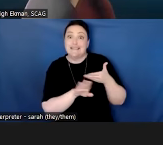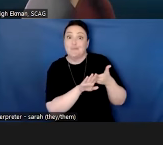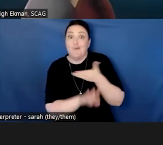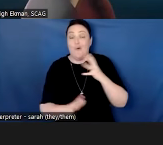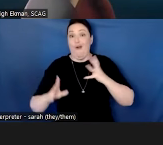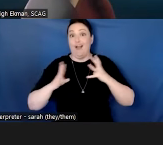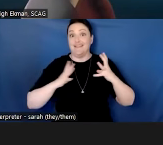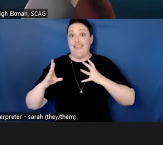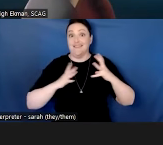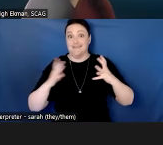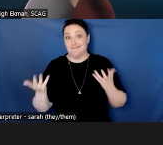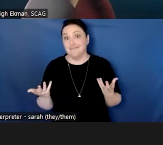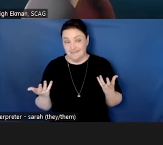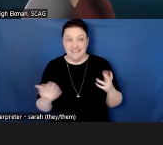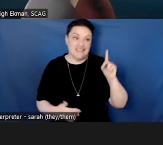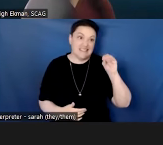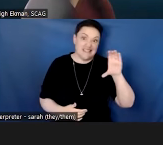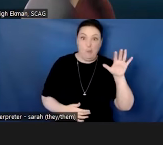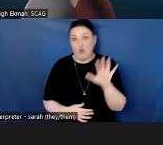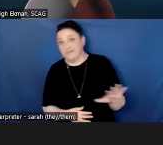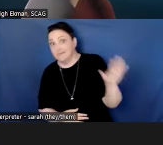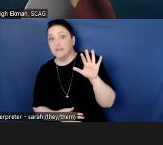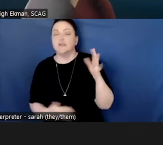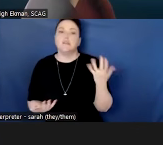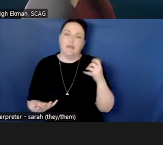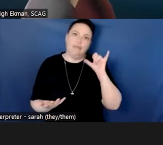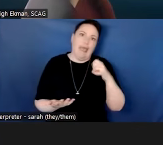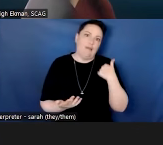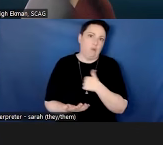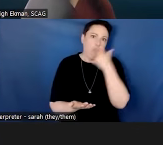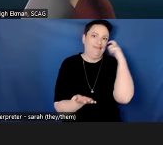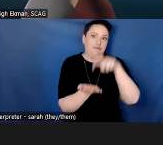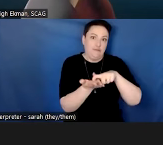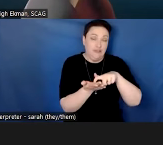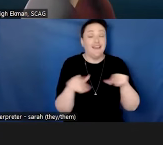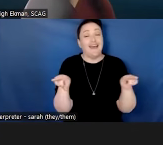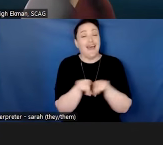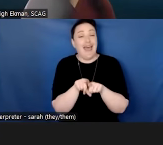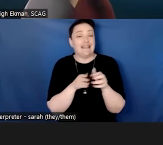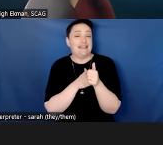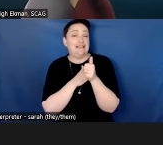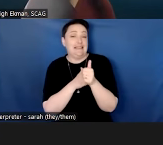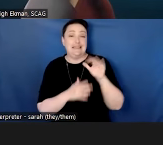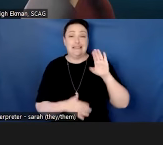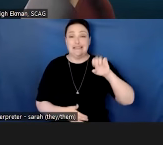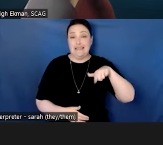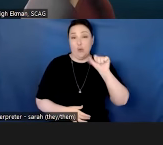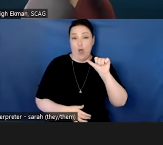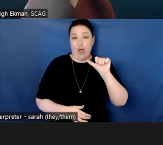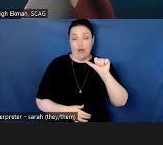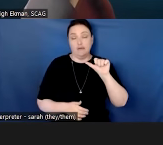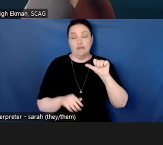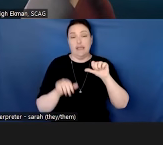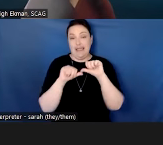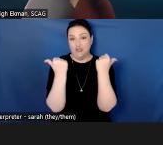are the things that we have noticed. But as a CEQA lead agency for our own projects, those